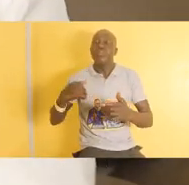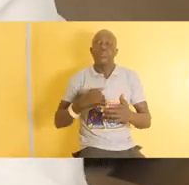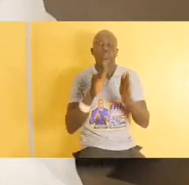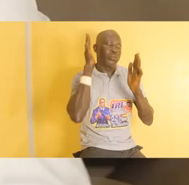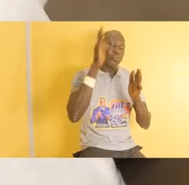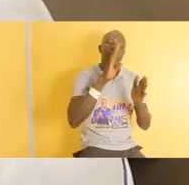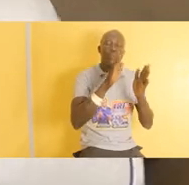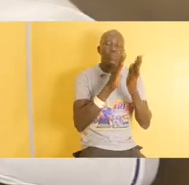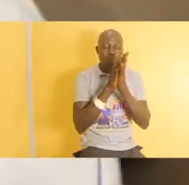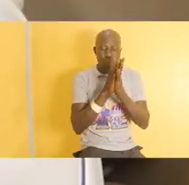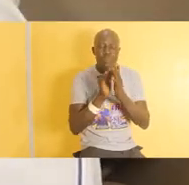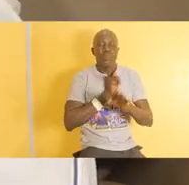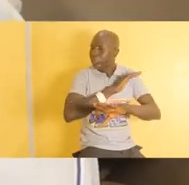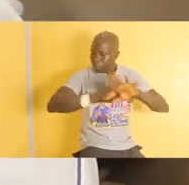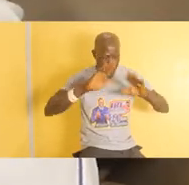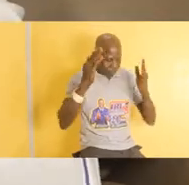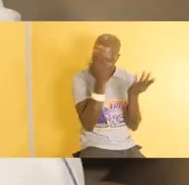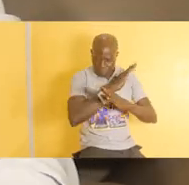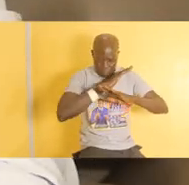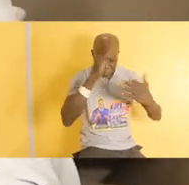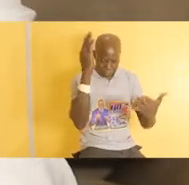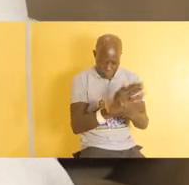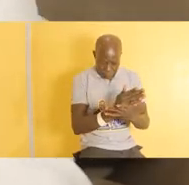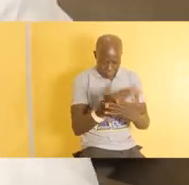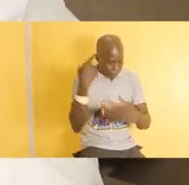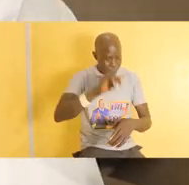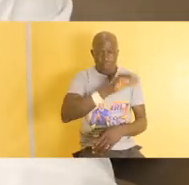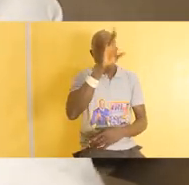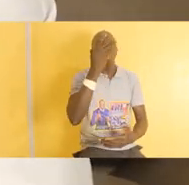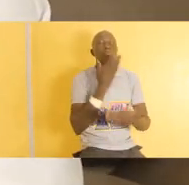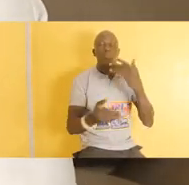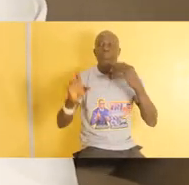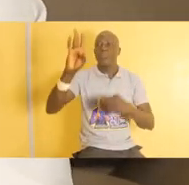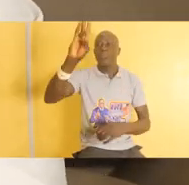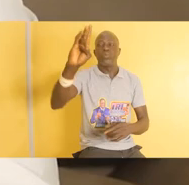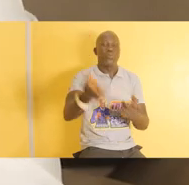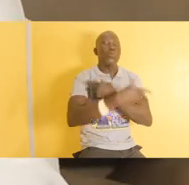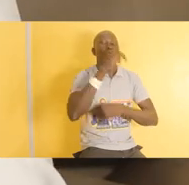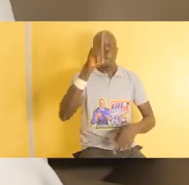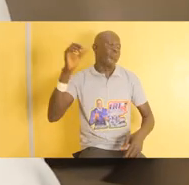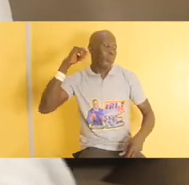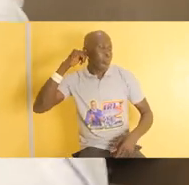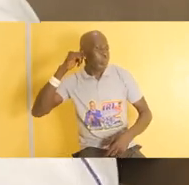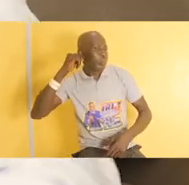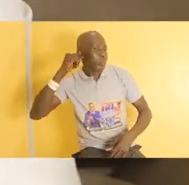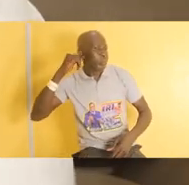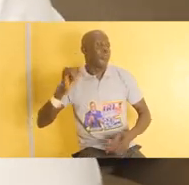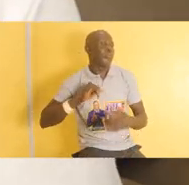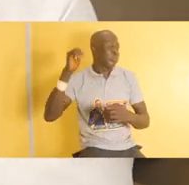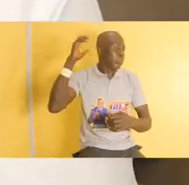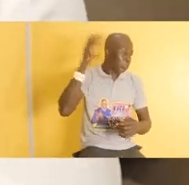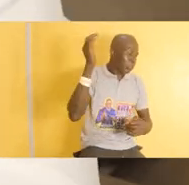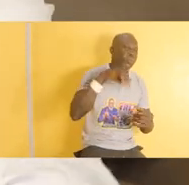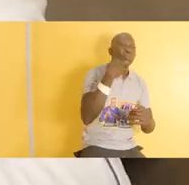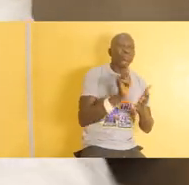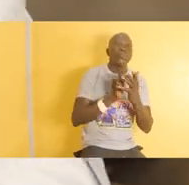should pray. You say that go. I must stop him. Oh, you make it back. Seven good days. Anybody. gbogbo you want the heaviest you tell me so far what the spirit tells